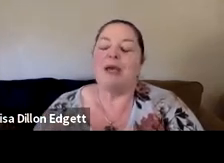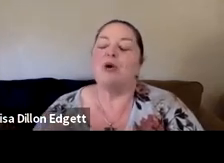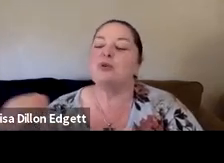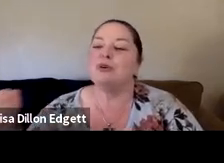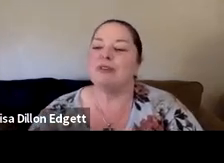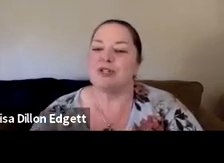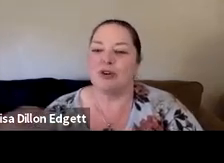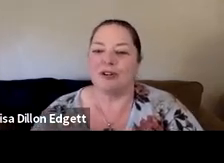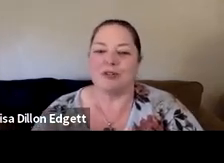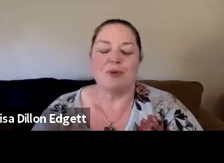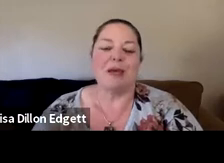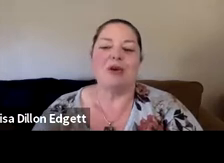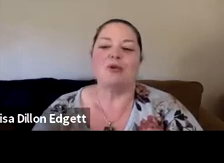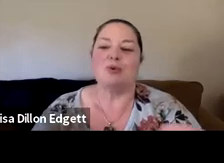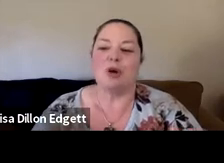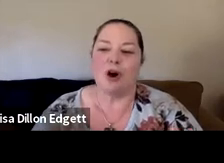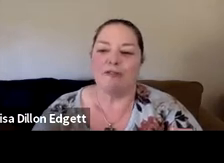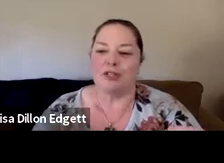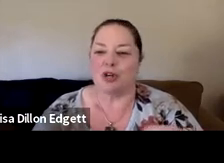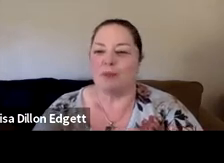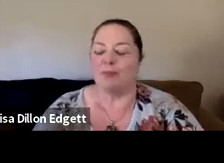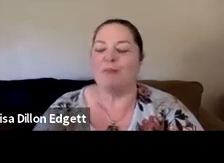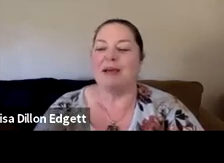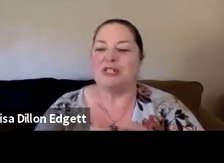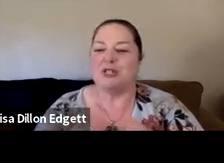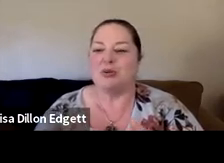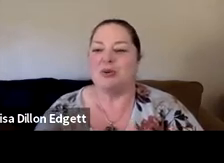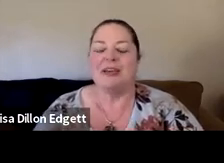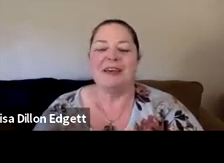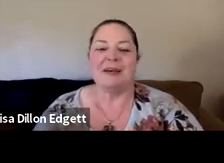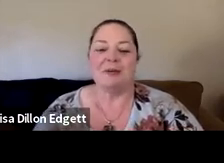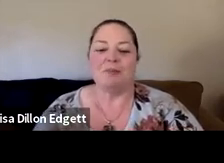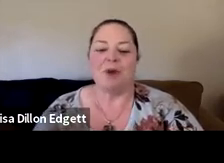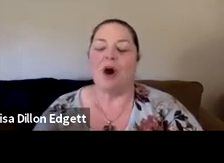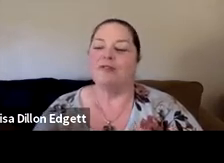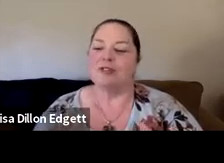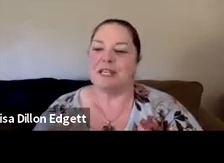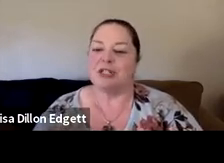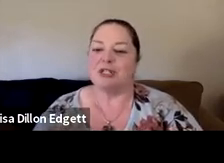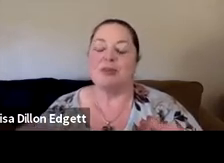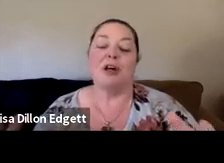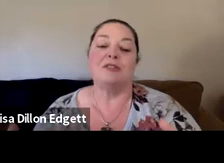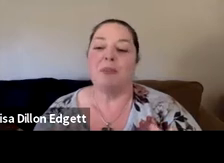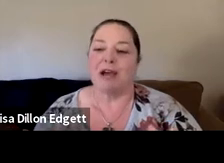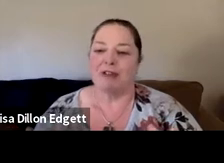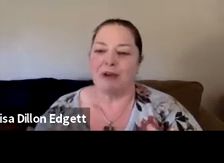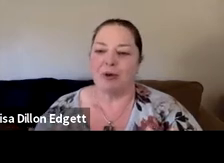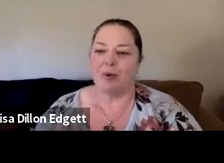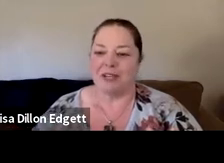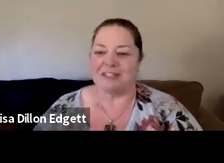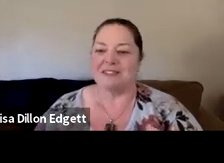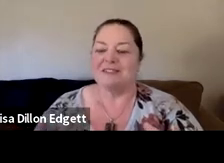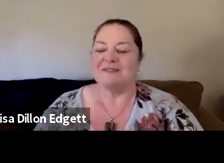we might go to a restaurant, we might go to a coffee shop, we might do conversations with lots of